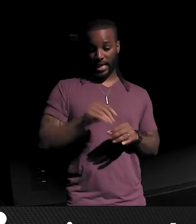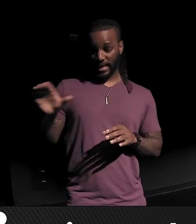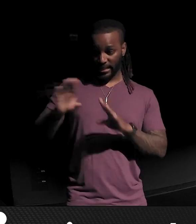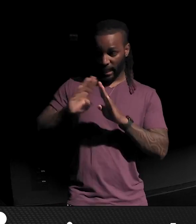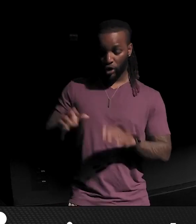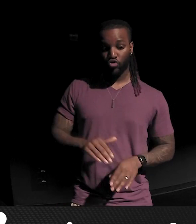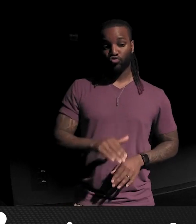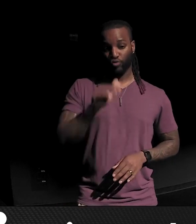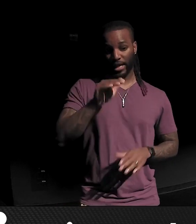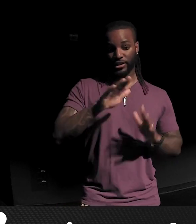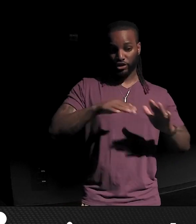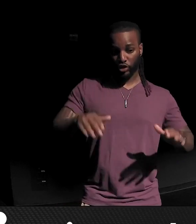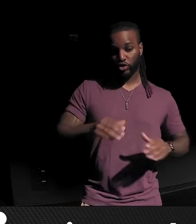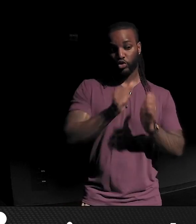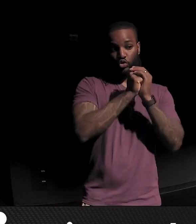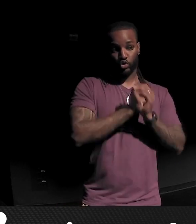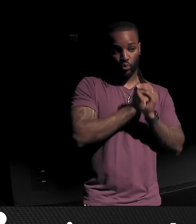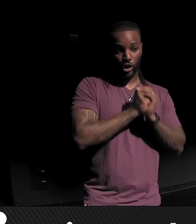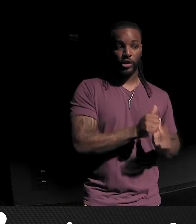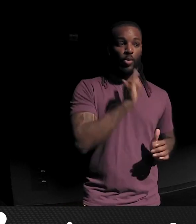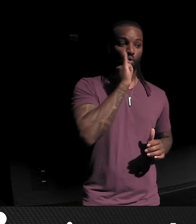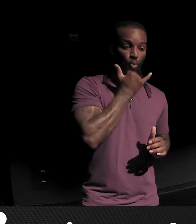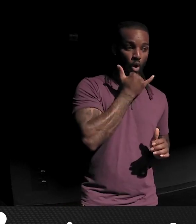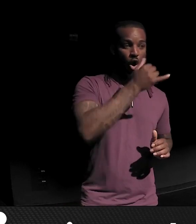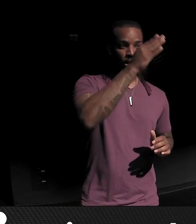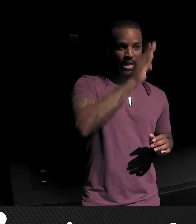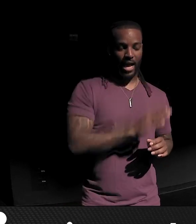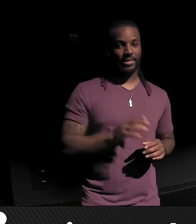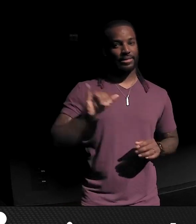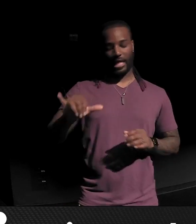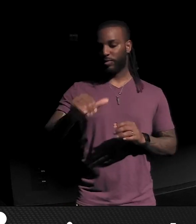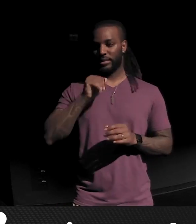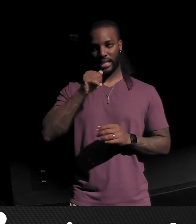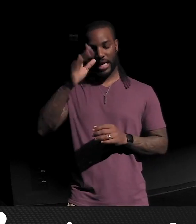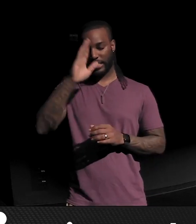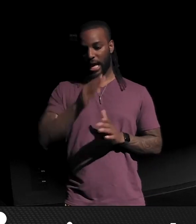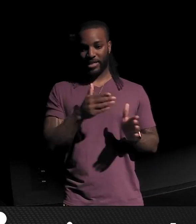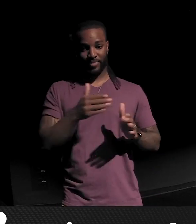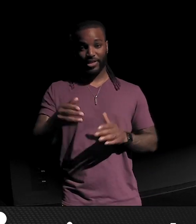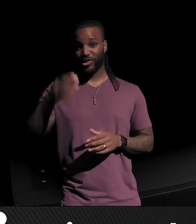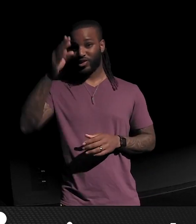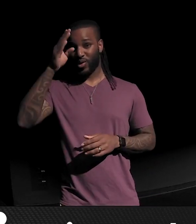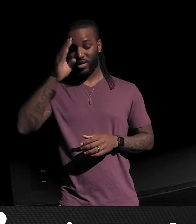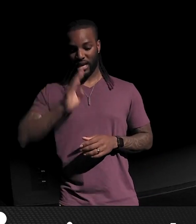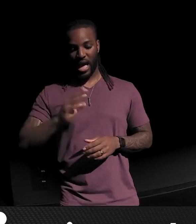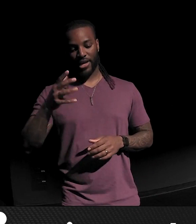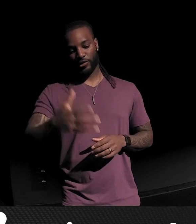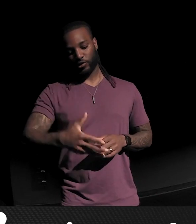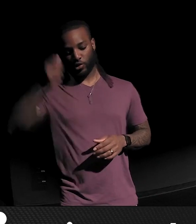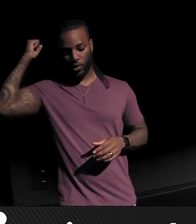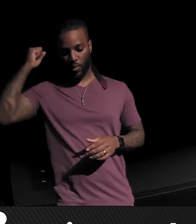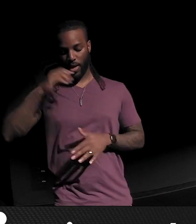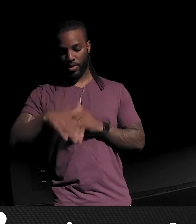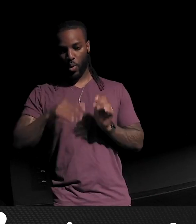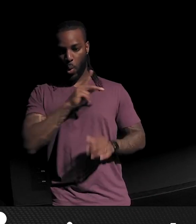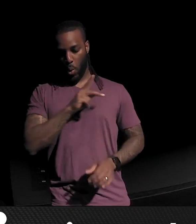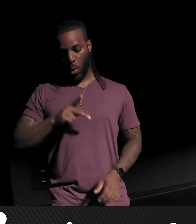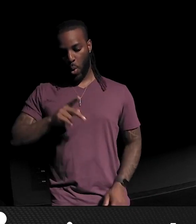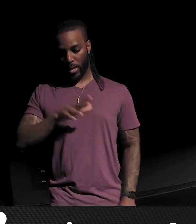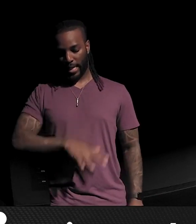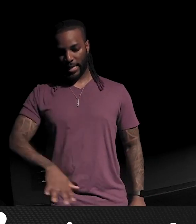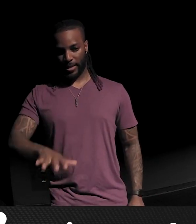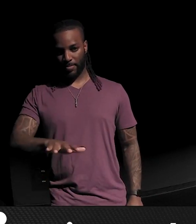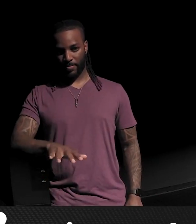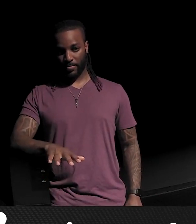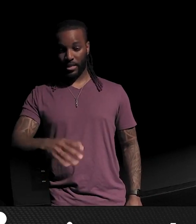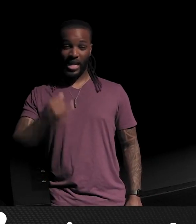worship those gods. It was so outside of God's plan for his life that God took the entire kingdom away from him. When we